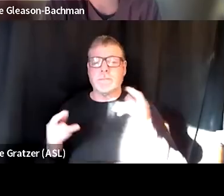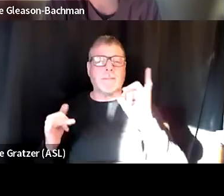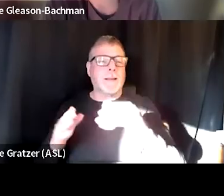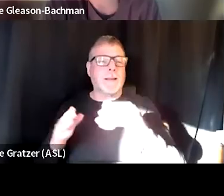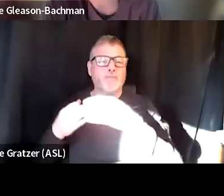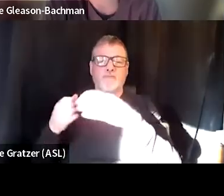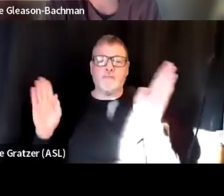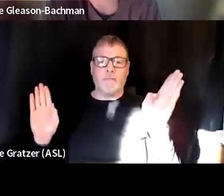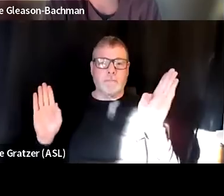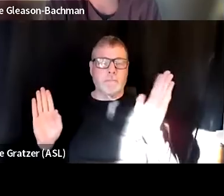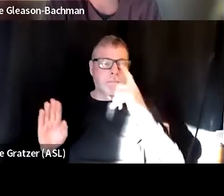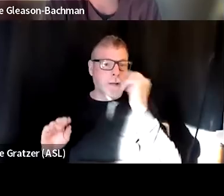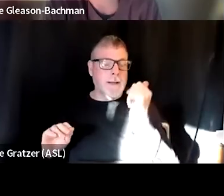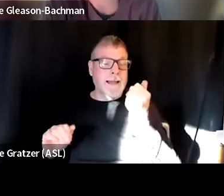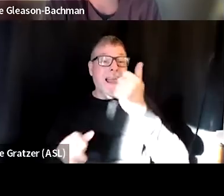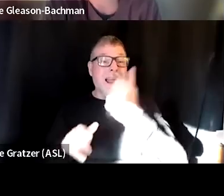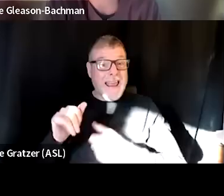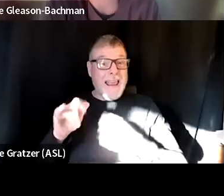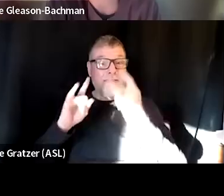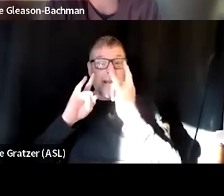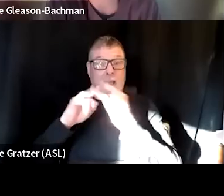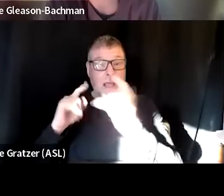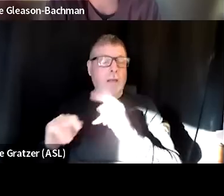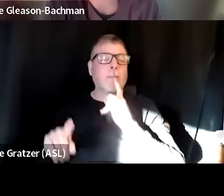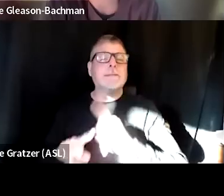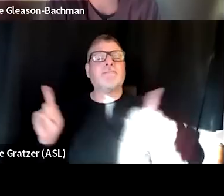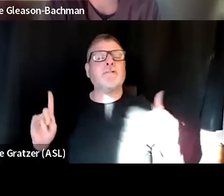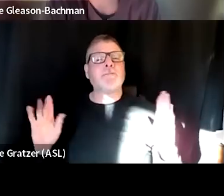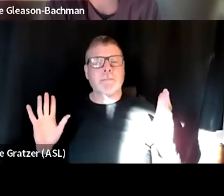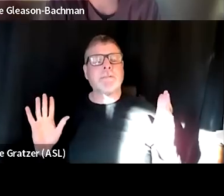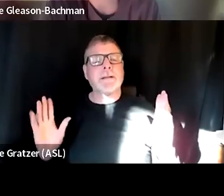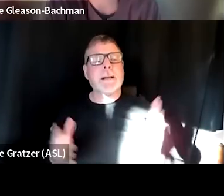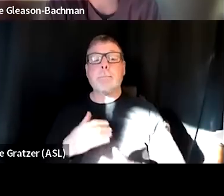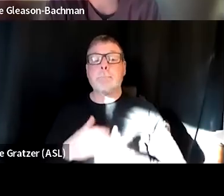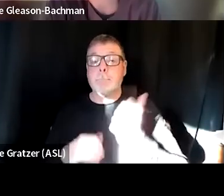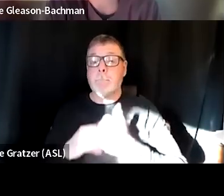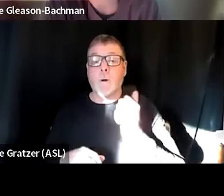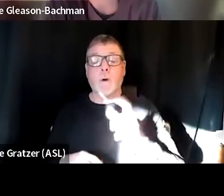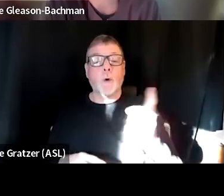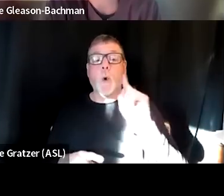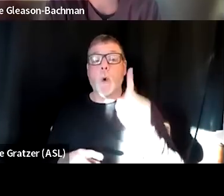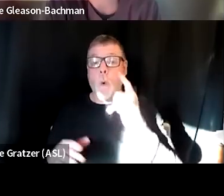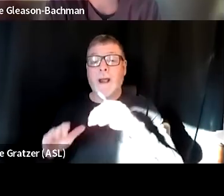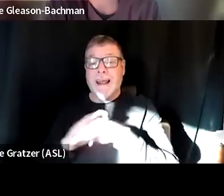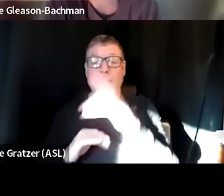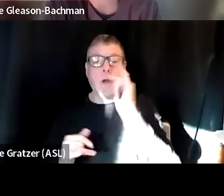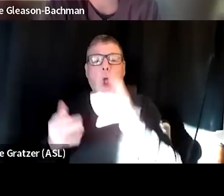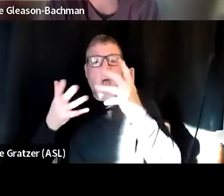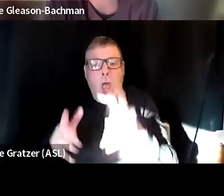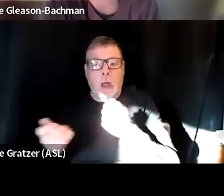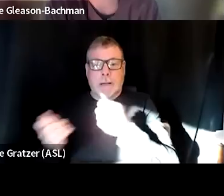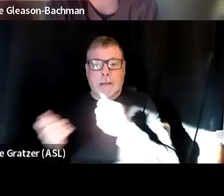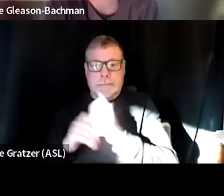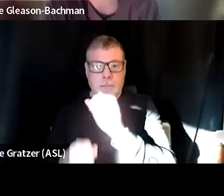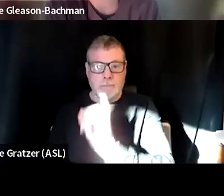right? Because every encampment is different, and some encampments, most of them, you're only entering because you're already dealing with the people.